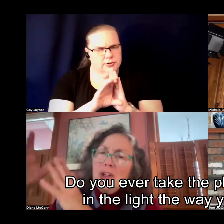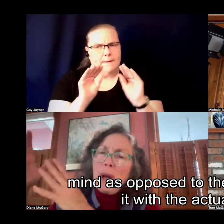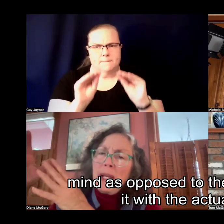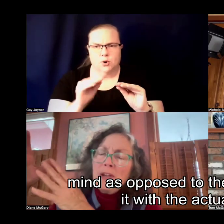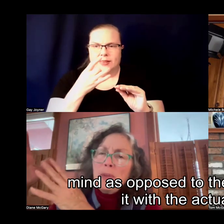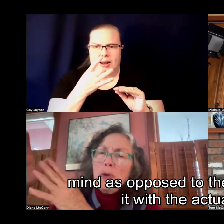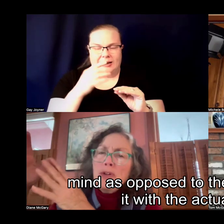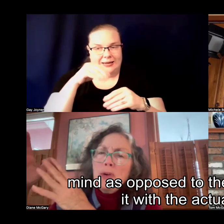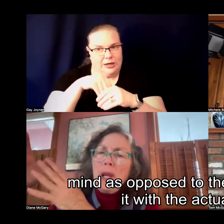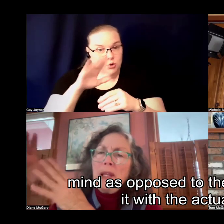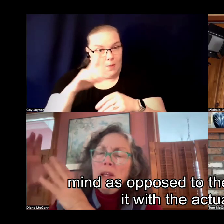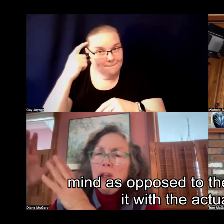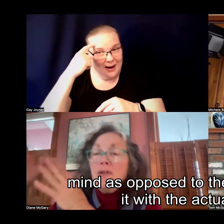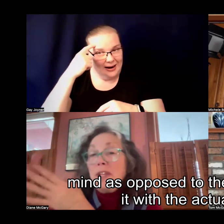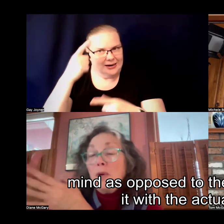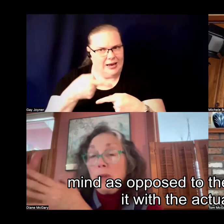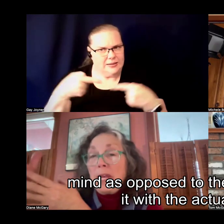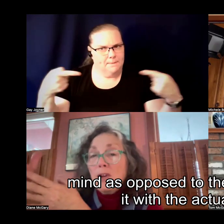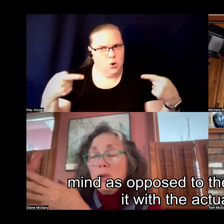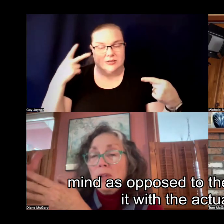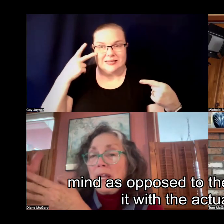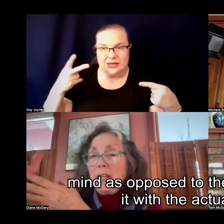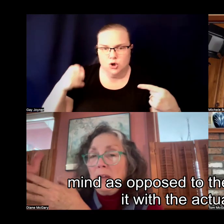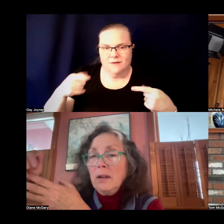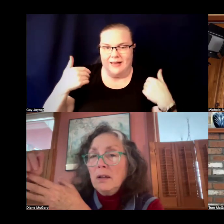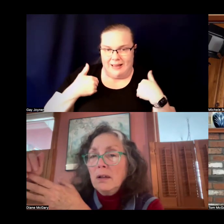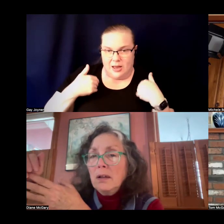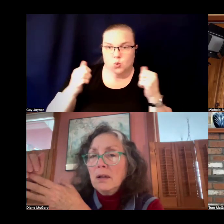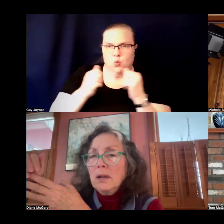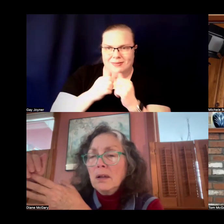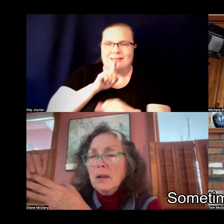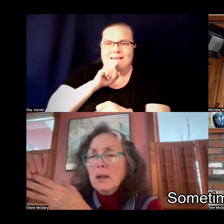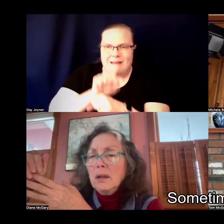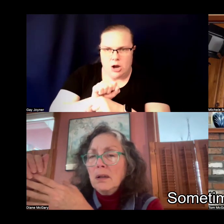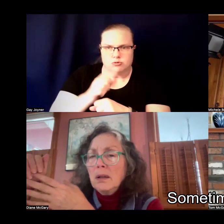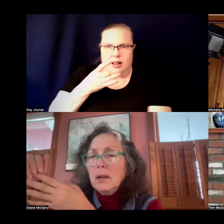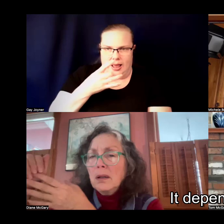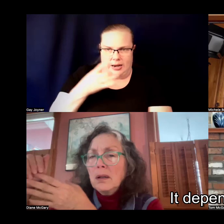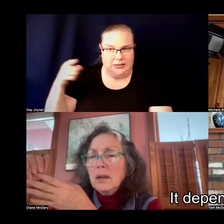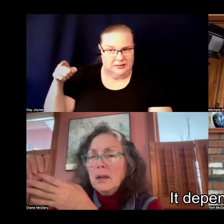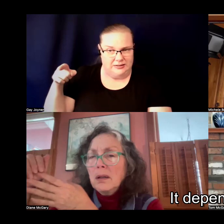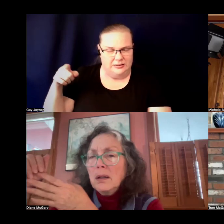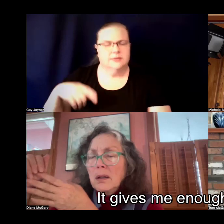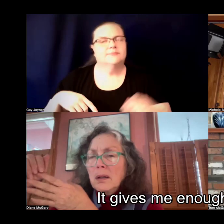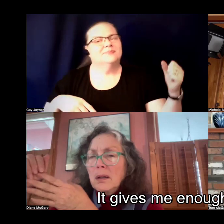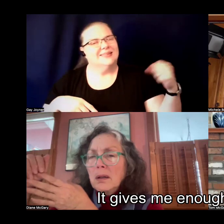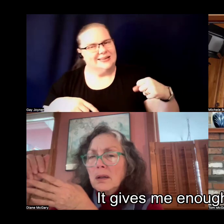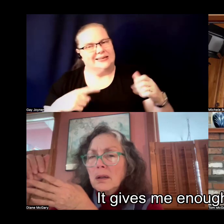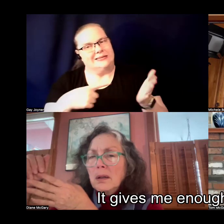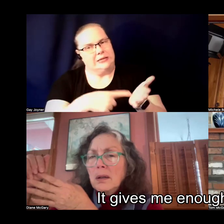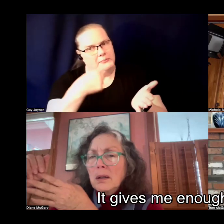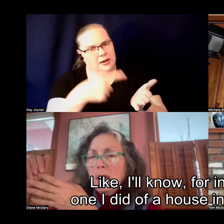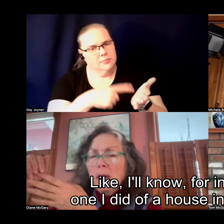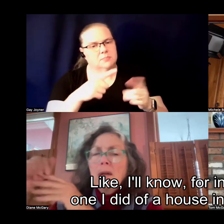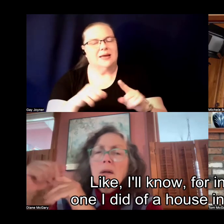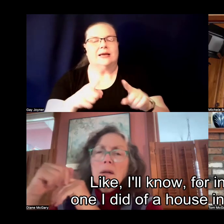see it in your mind as opposed to the way you've seen it with the actual lighting? Sometimes it depends. If it gives me enough to